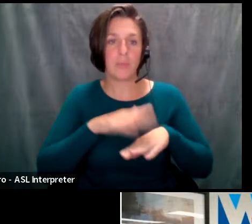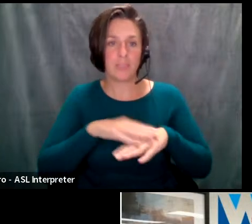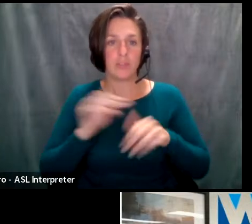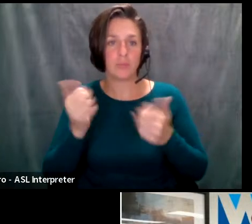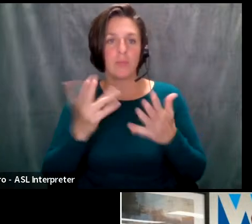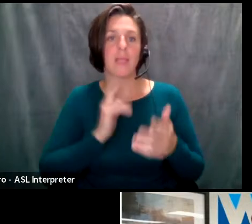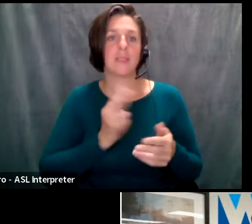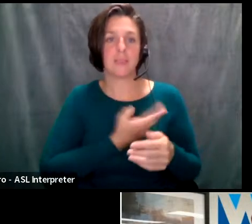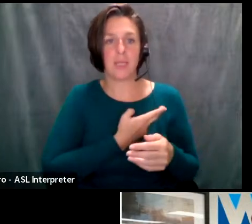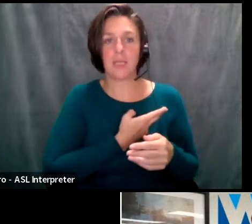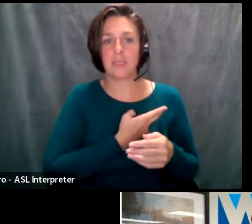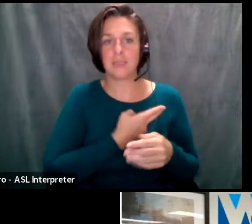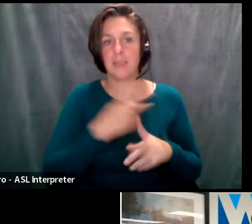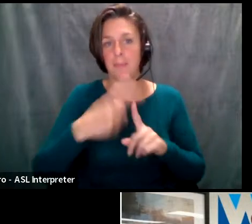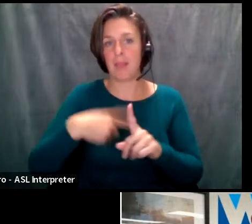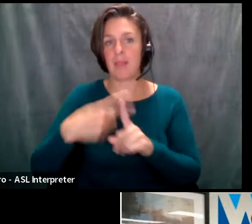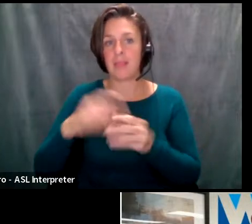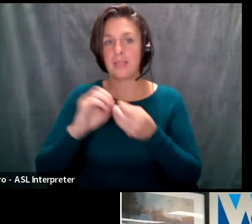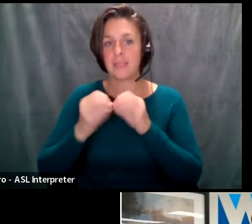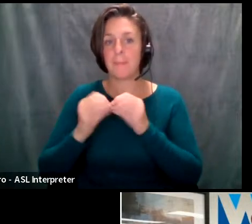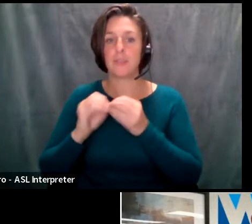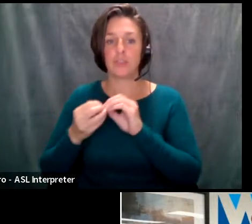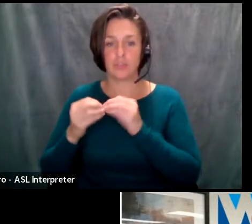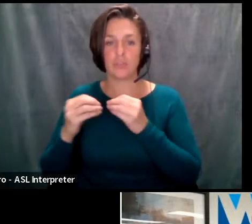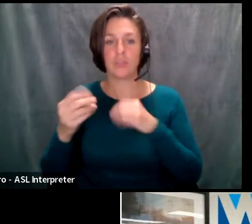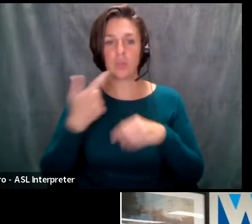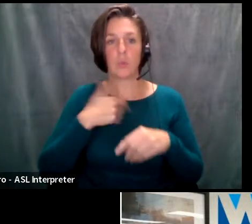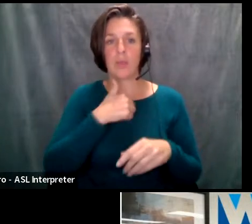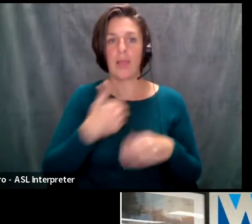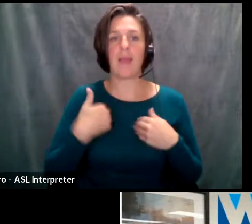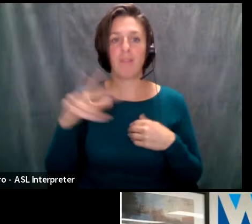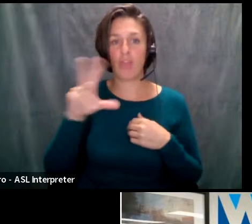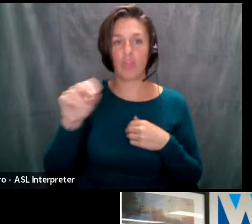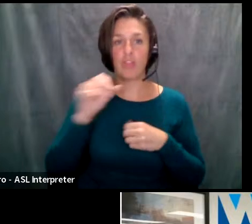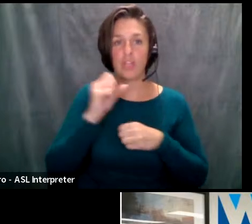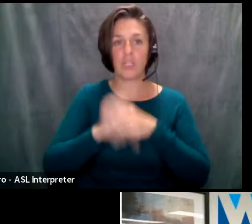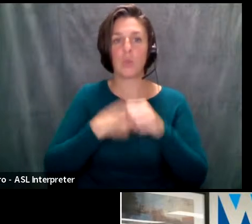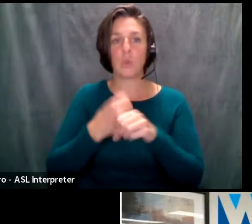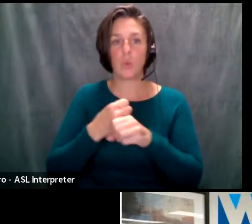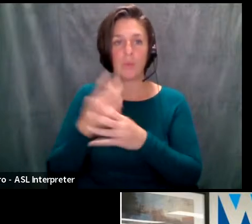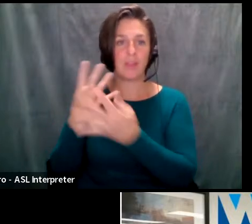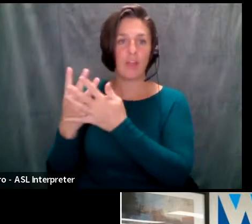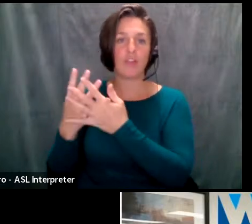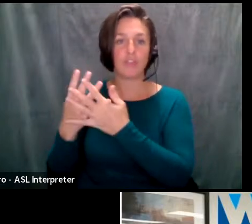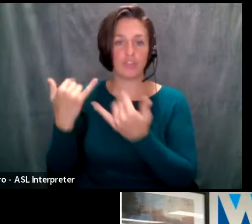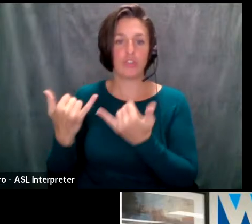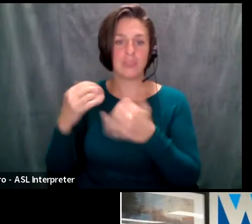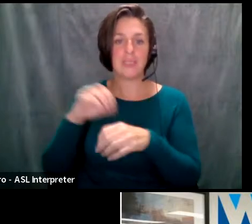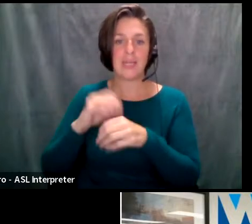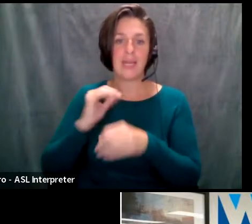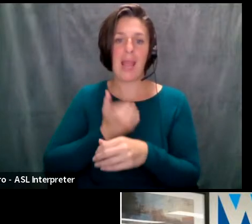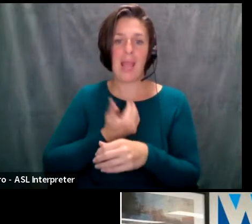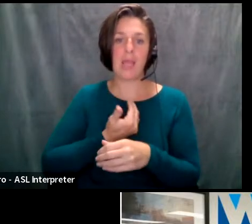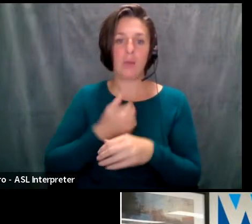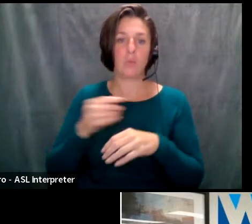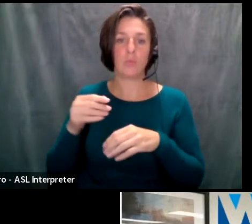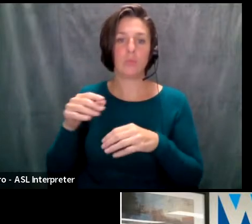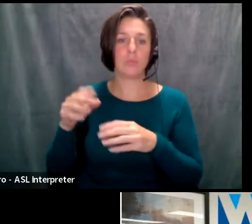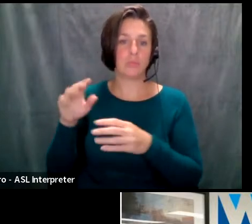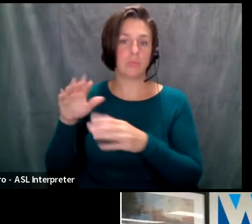us monthly numbers. We have 30 youth incarcerated currently in our detention center,